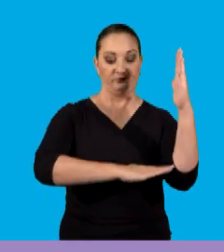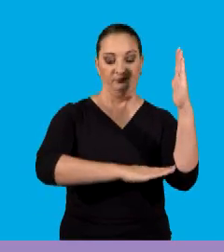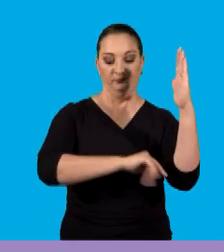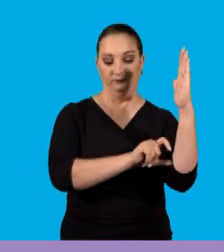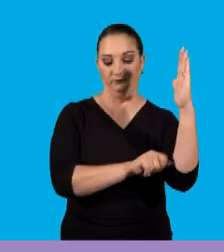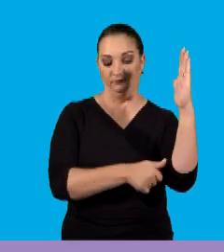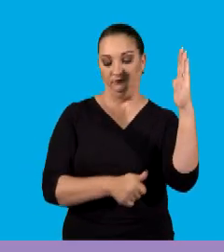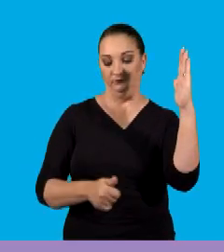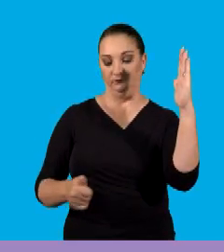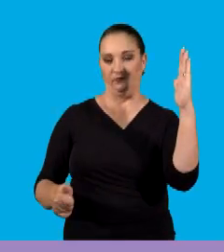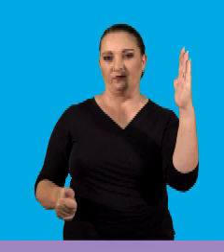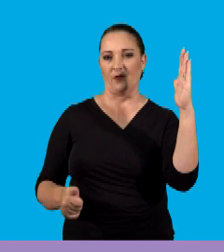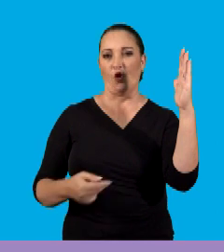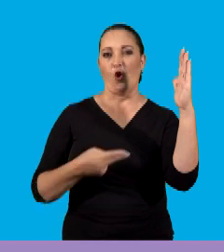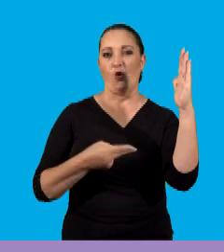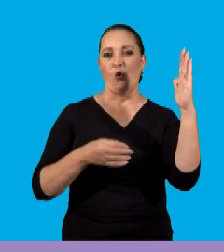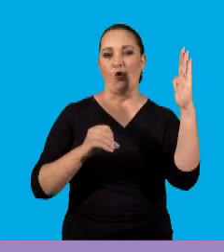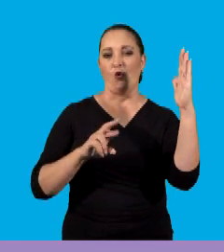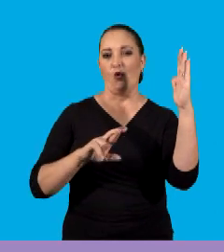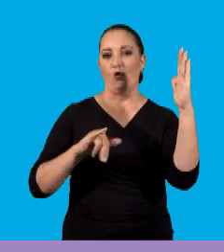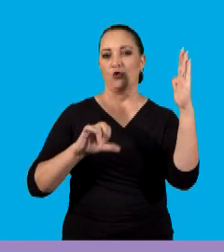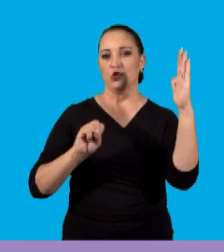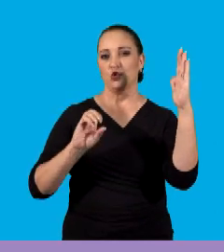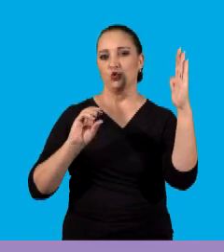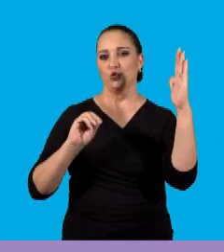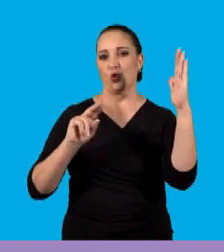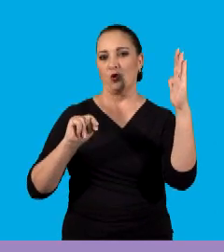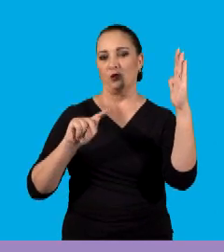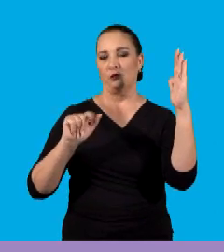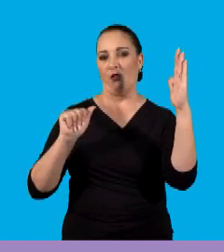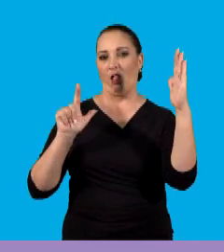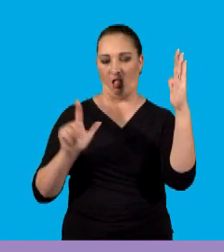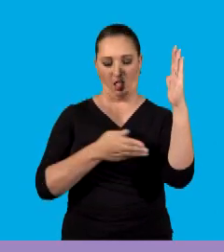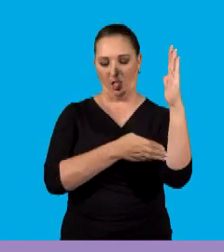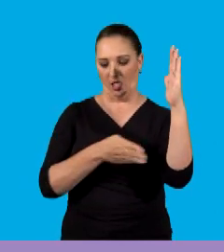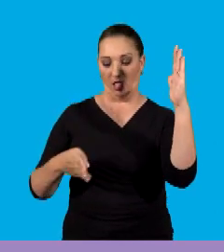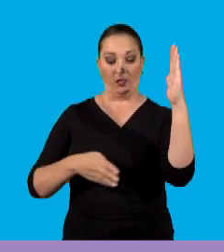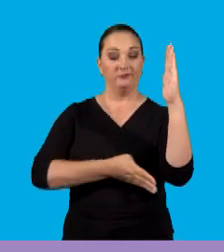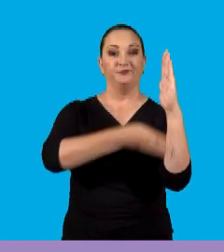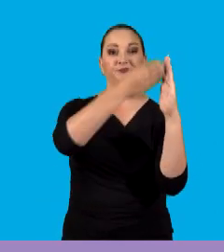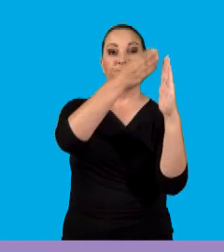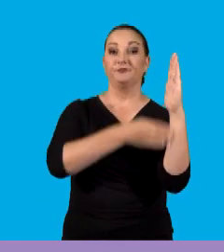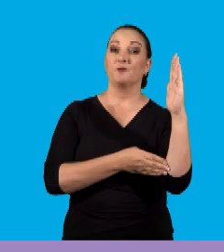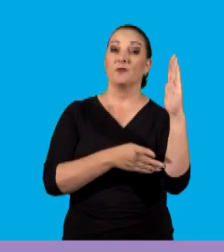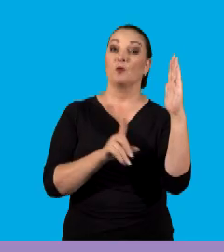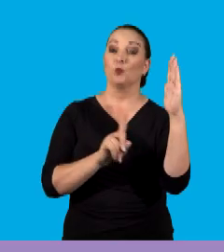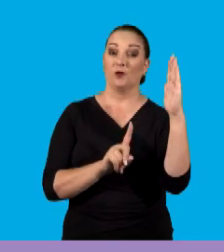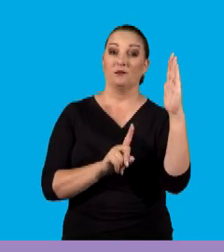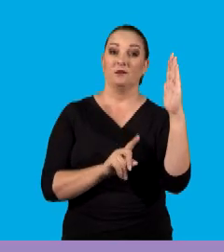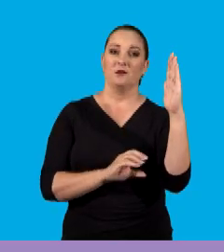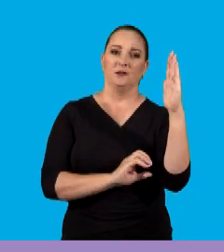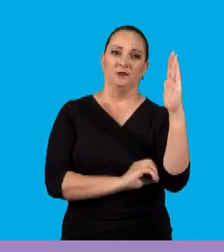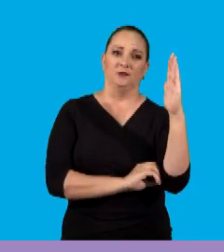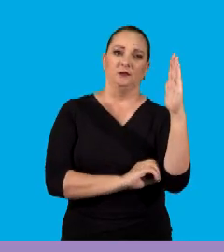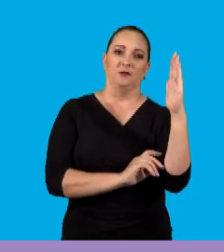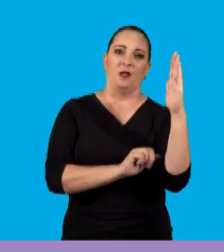represented on our on our horizontal axis there. And when we are looking at our vertical values there,